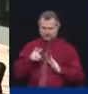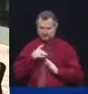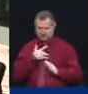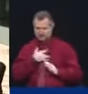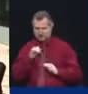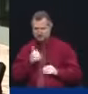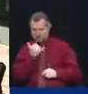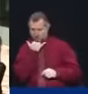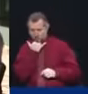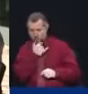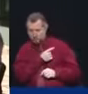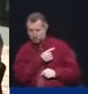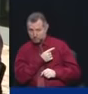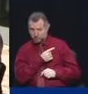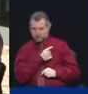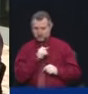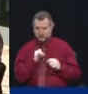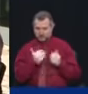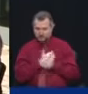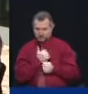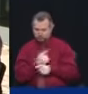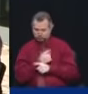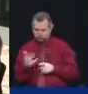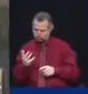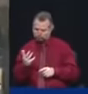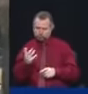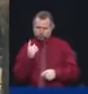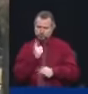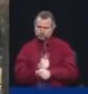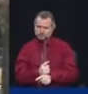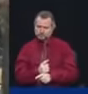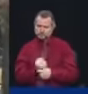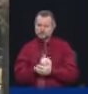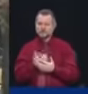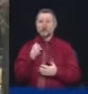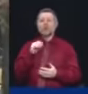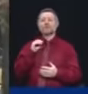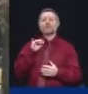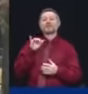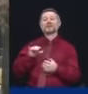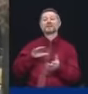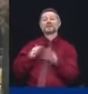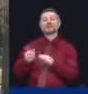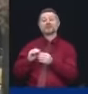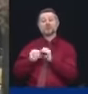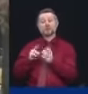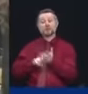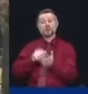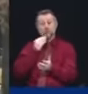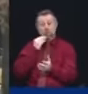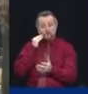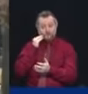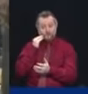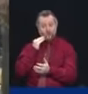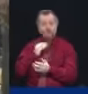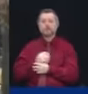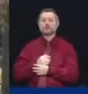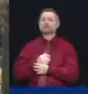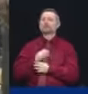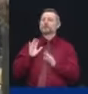that everything was reported? The number of deaths in nursing homes,